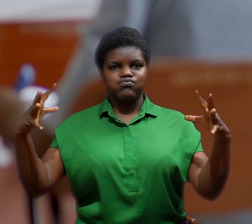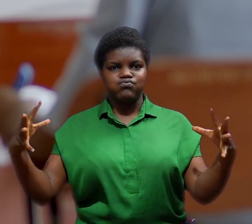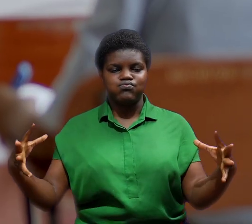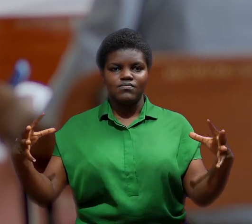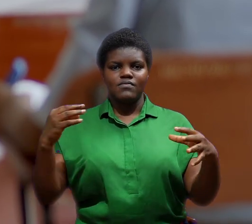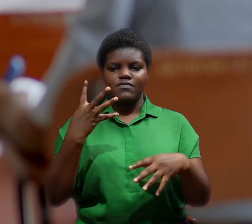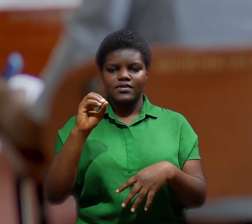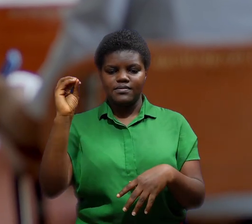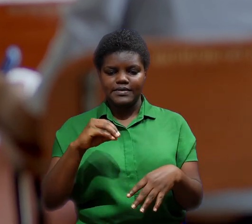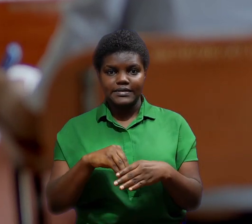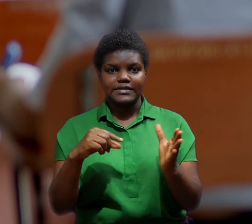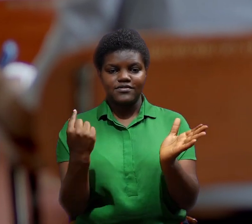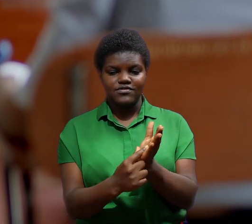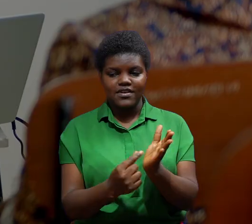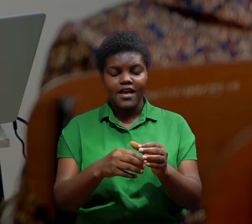the World provided